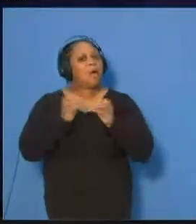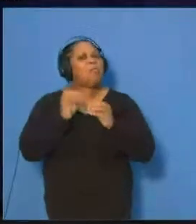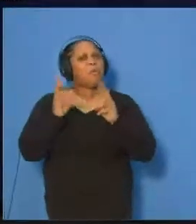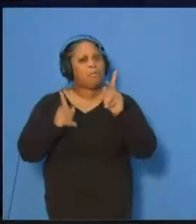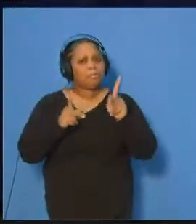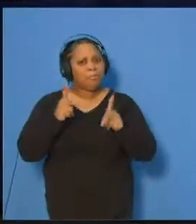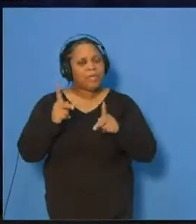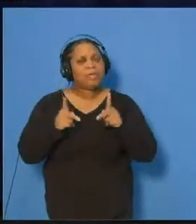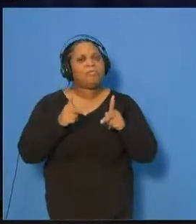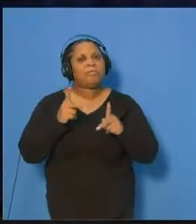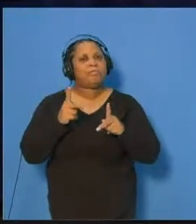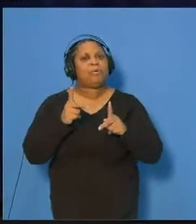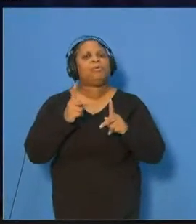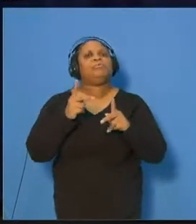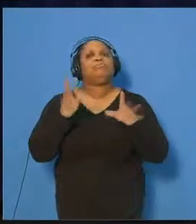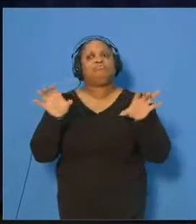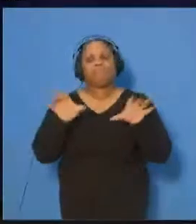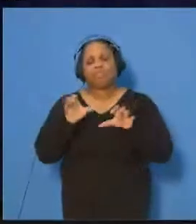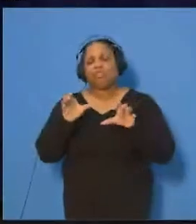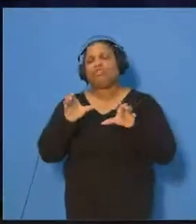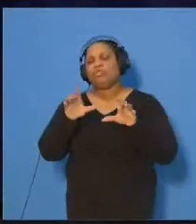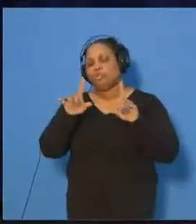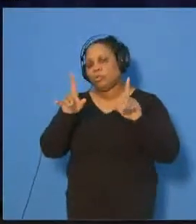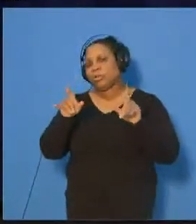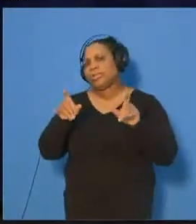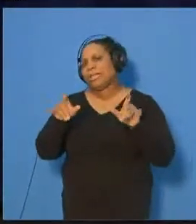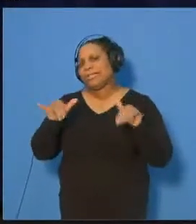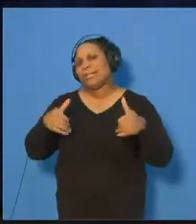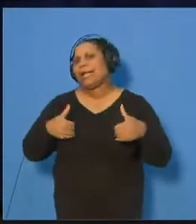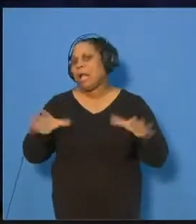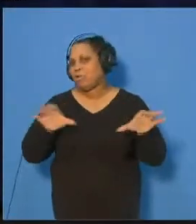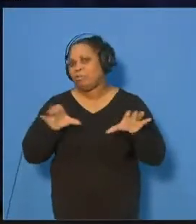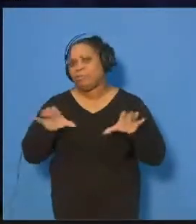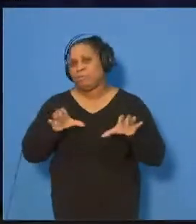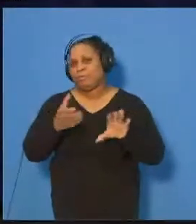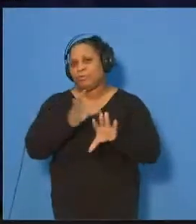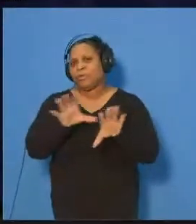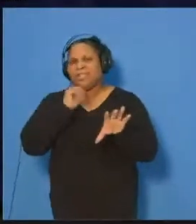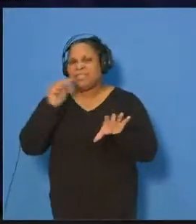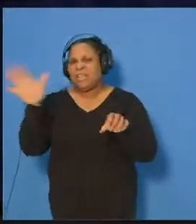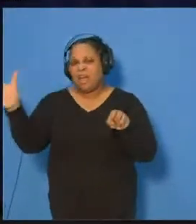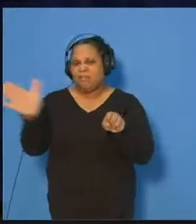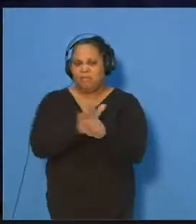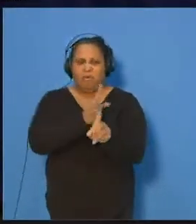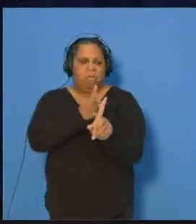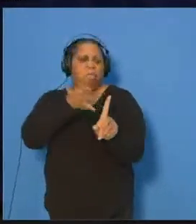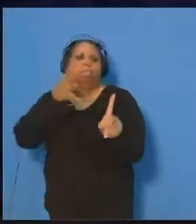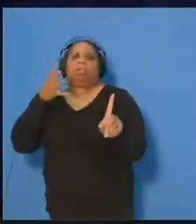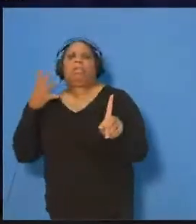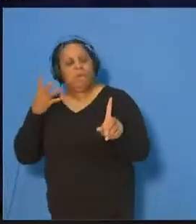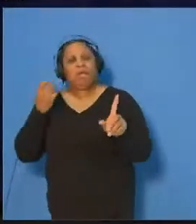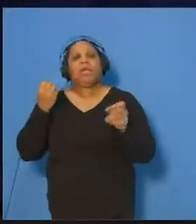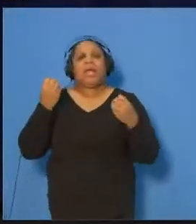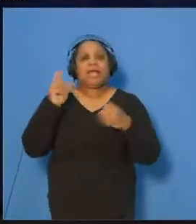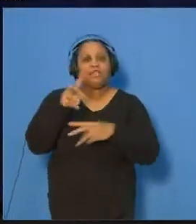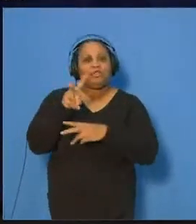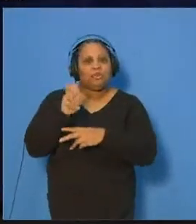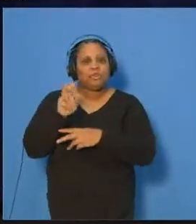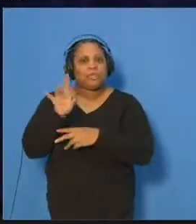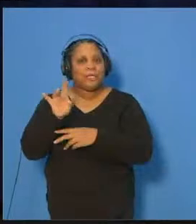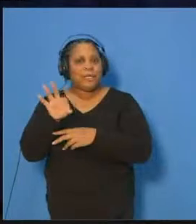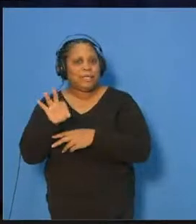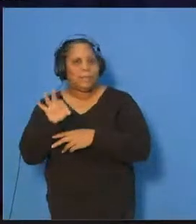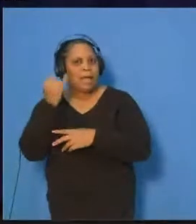through the testing, as the way they were doing it before wasn't using up the full capacity. And it certainly did work. I mean, 289 collections